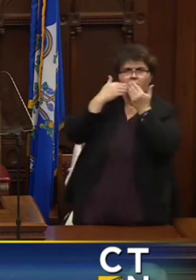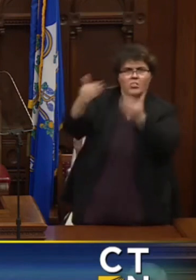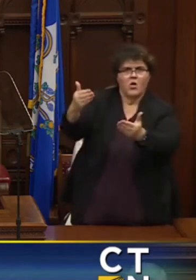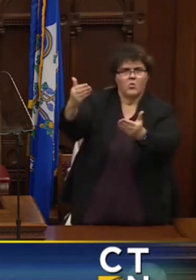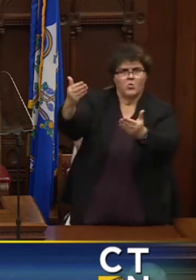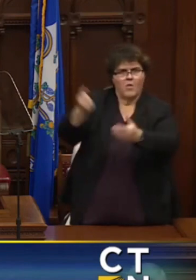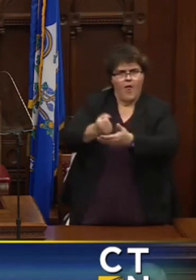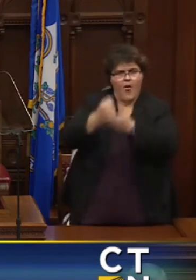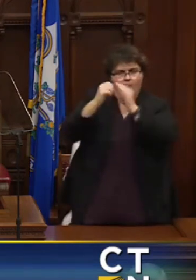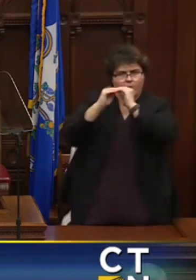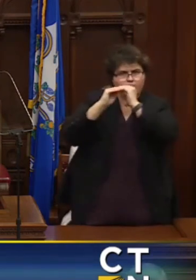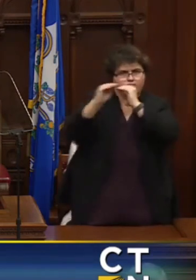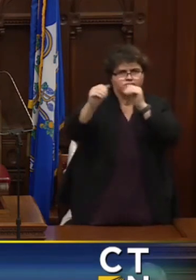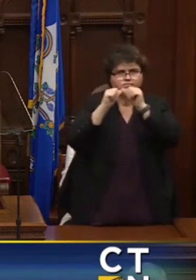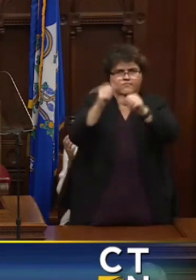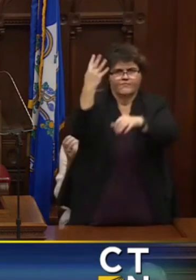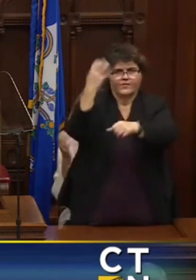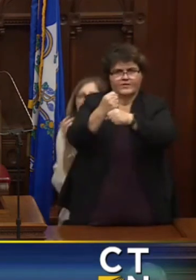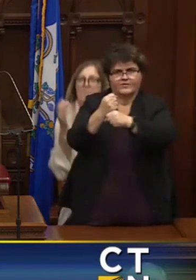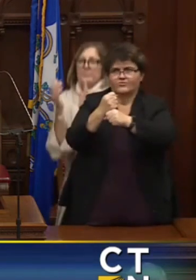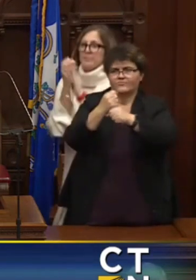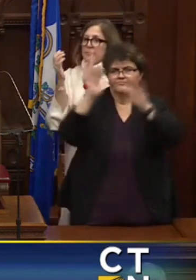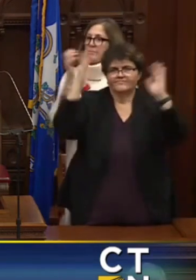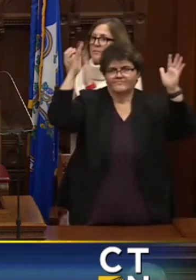Thank you for that.